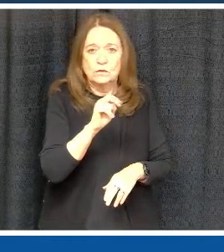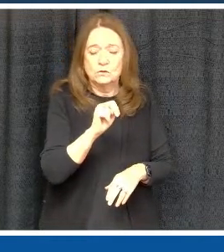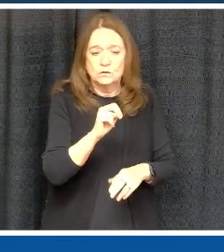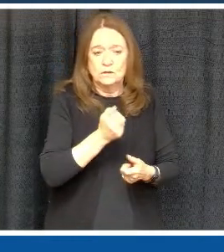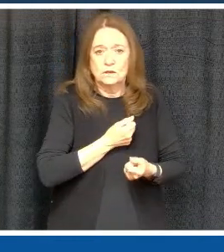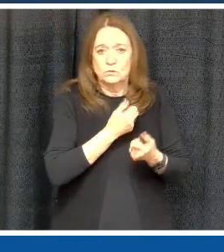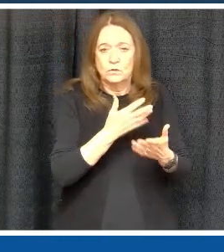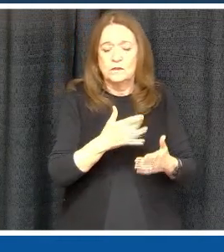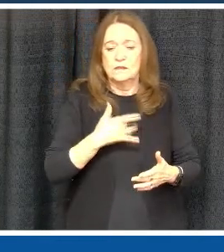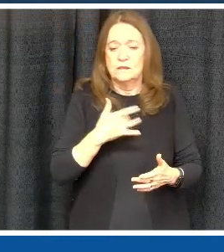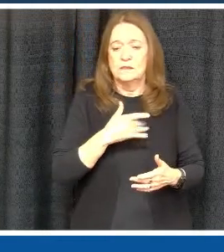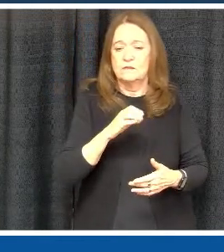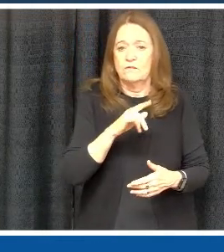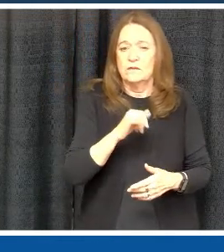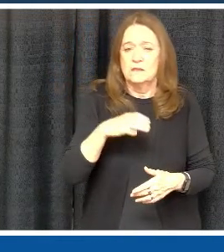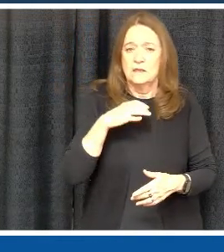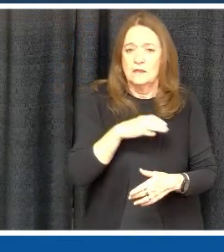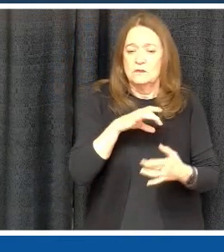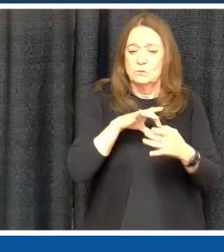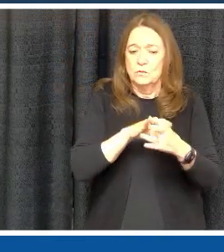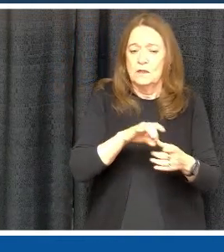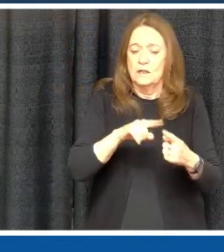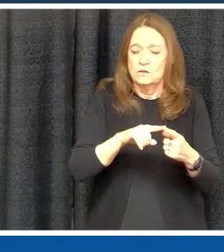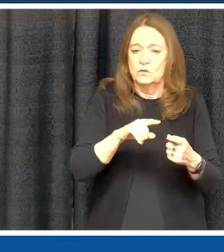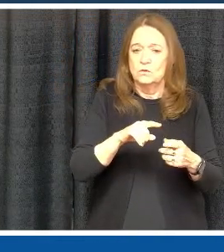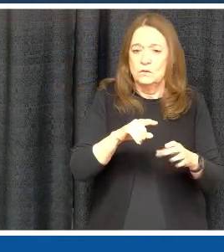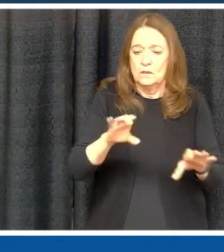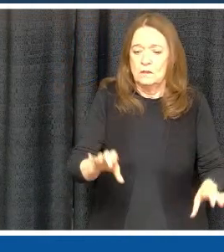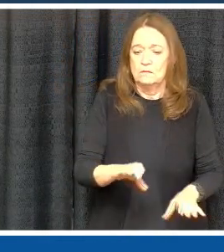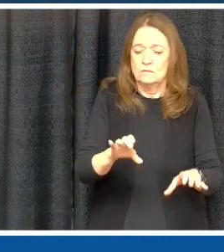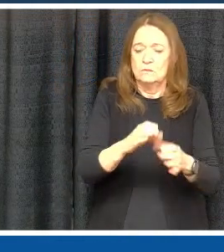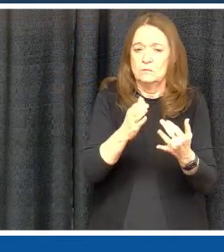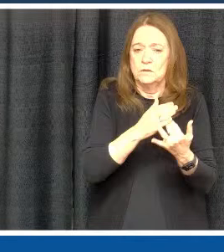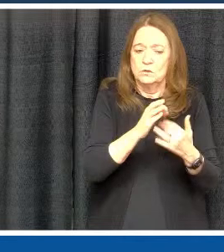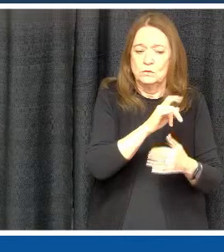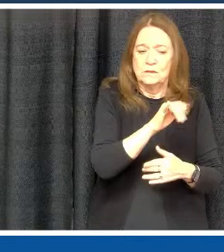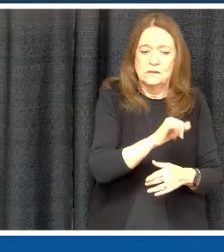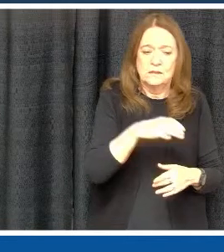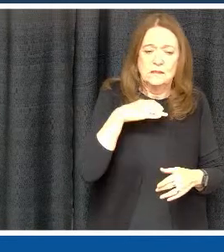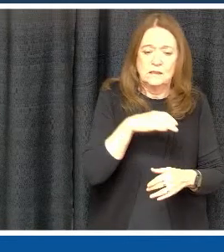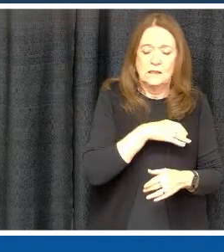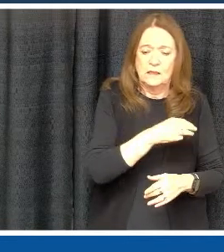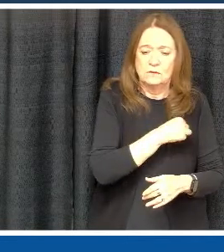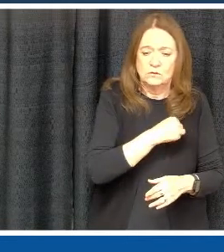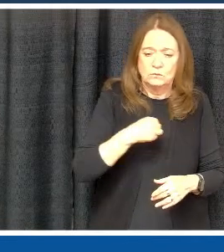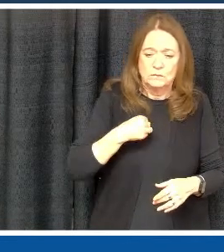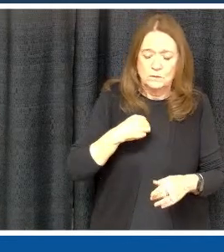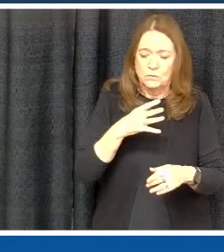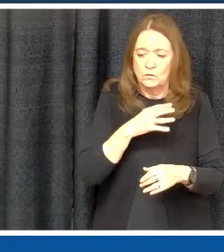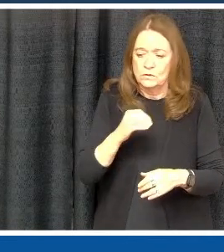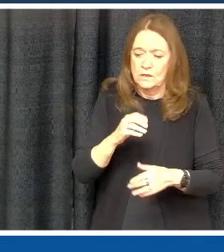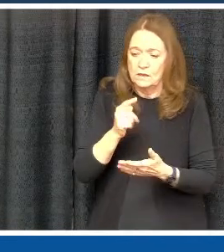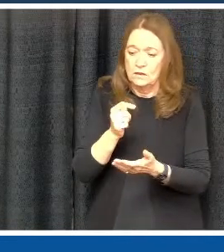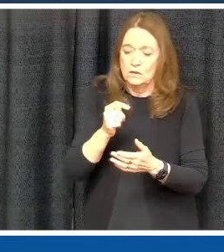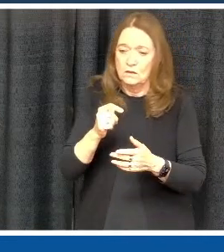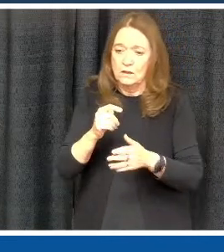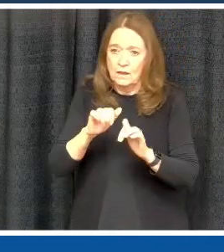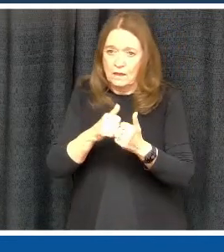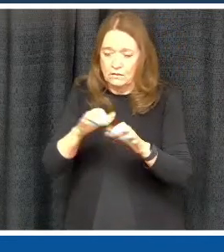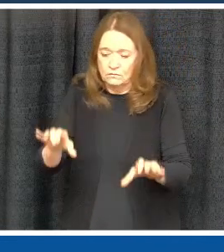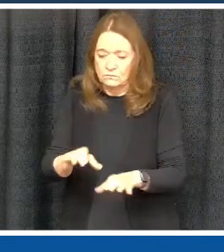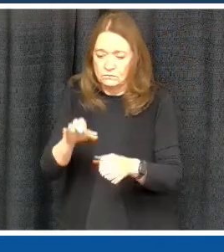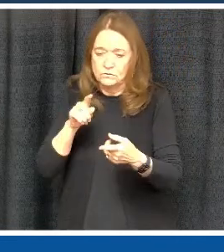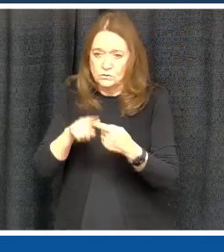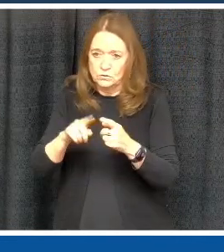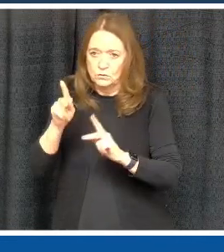sense of the City Council pertaining to the decorum and civility between City Council members and with regard to the treatment of city employees and members of the